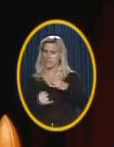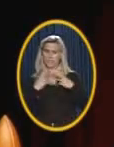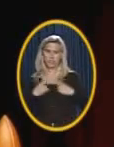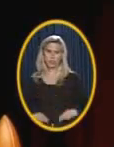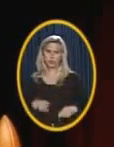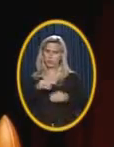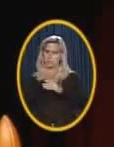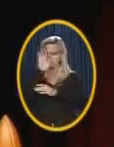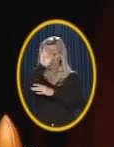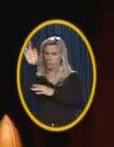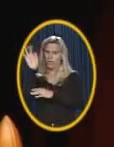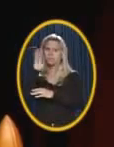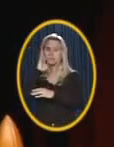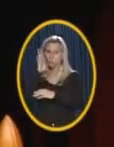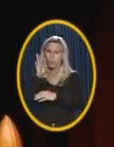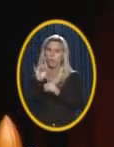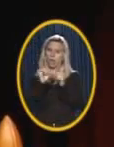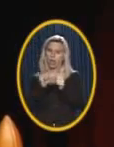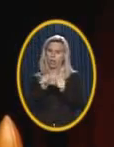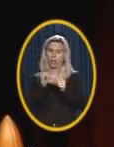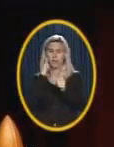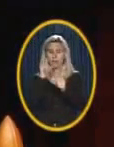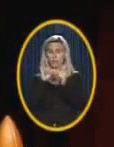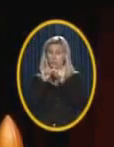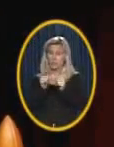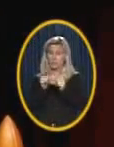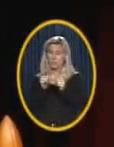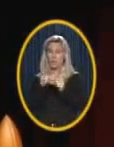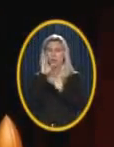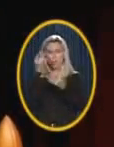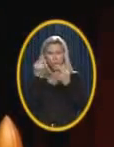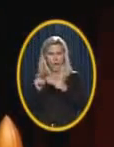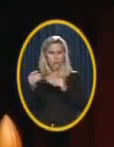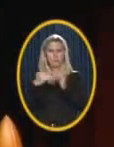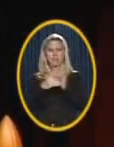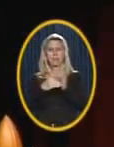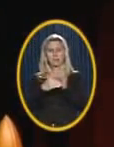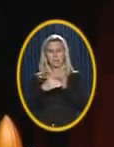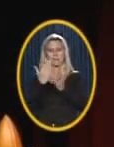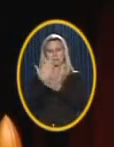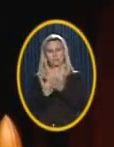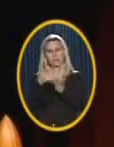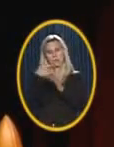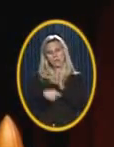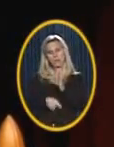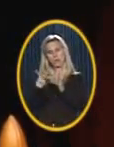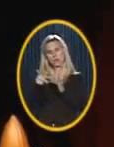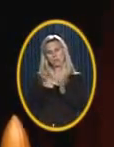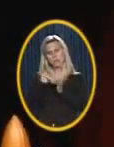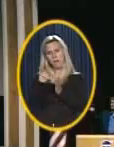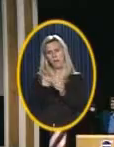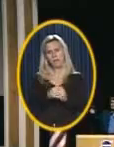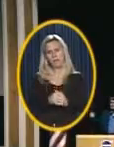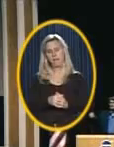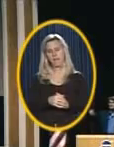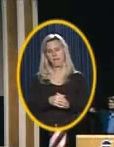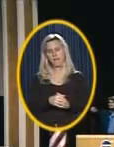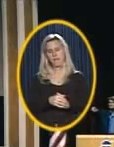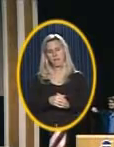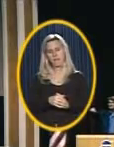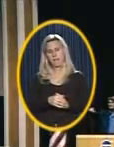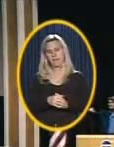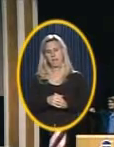space. If we continue to do it, it's going to happen again. It's part of the price that you pay. One last question,